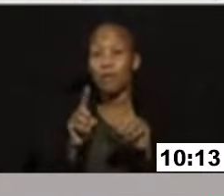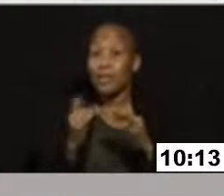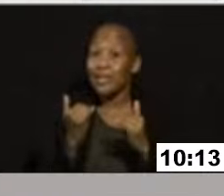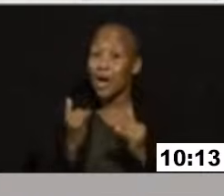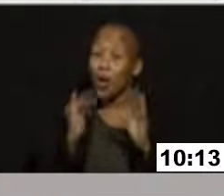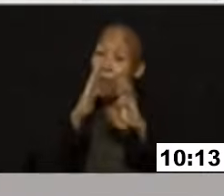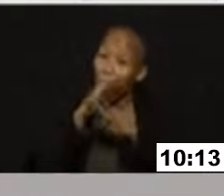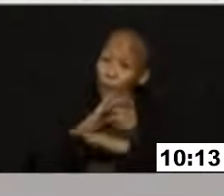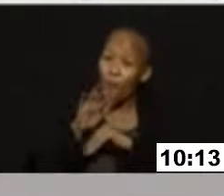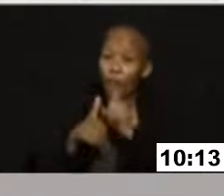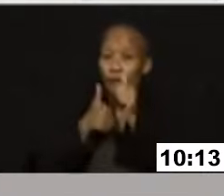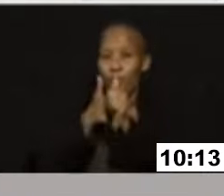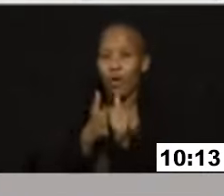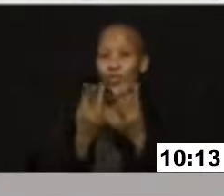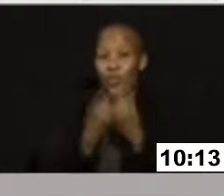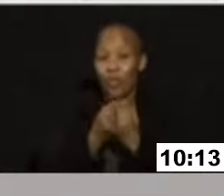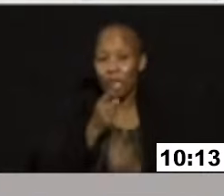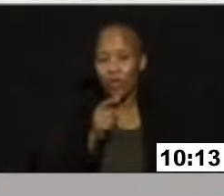with 3.4.